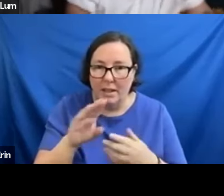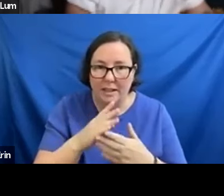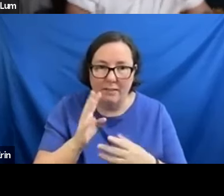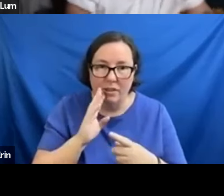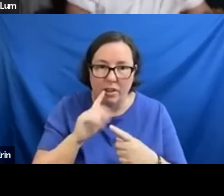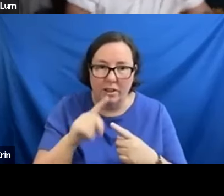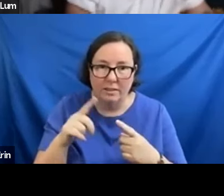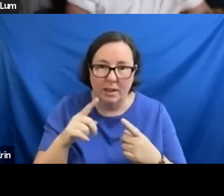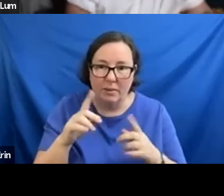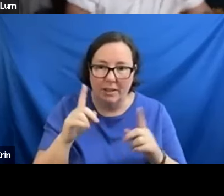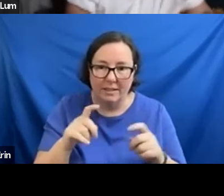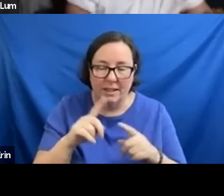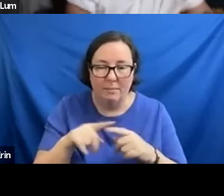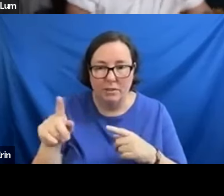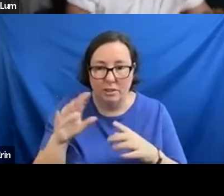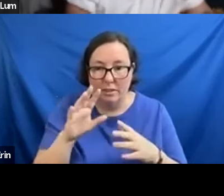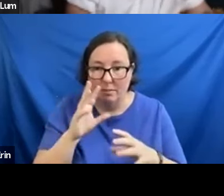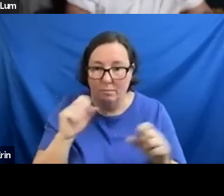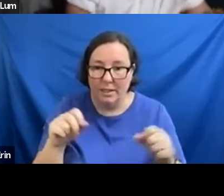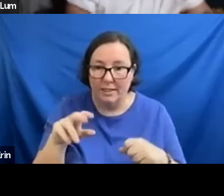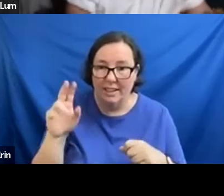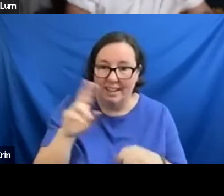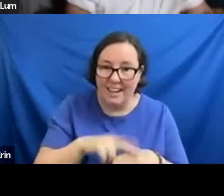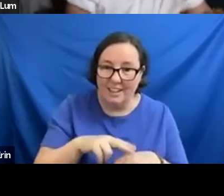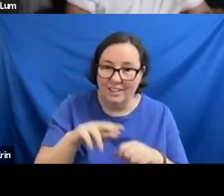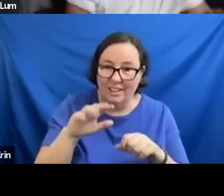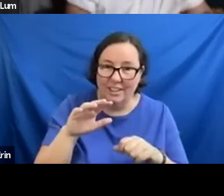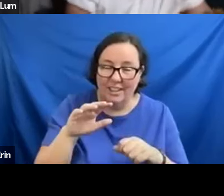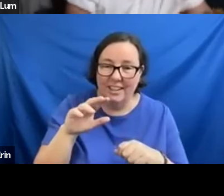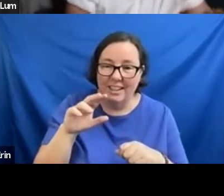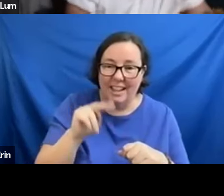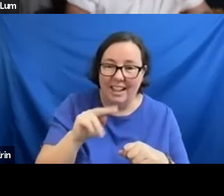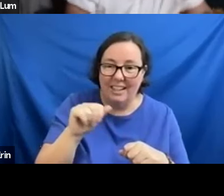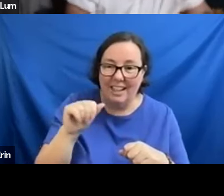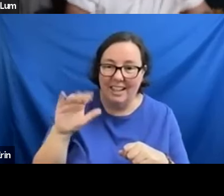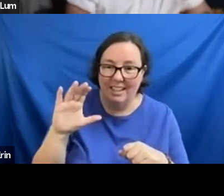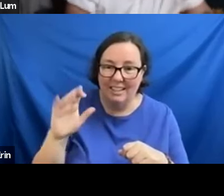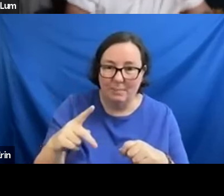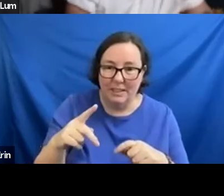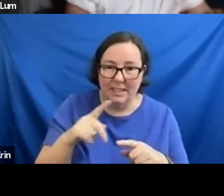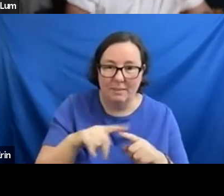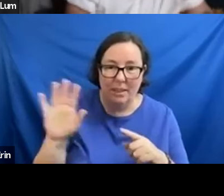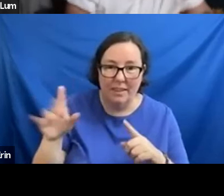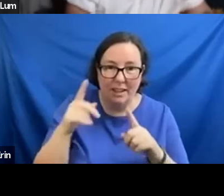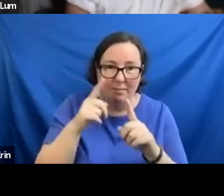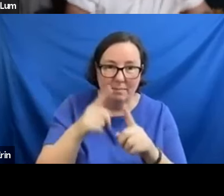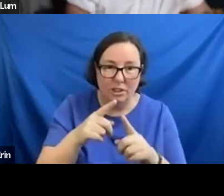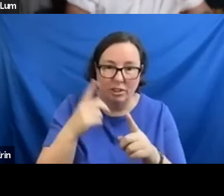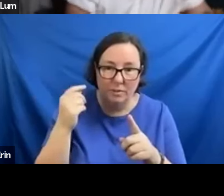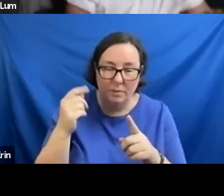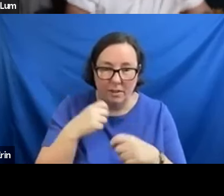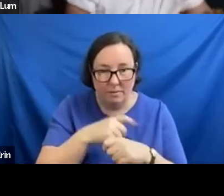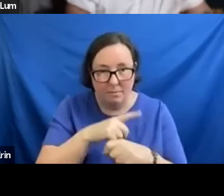the president of the National Association for the Advancement of Color. You have 20 seconds left. The mission of the NAPC is to